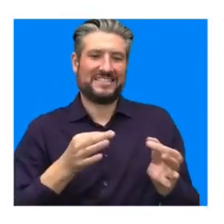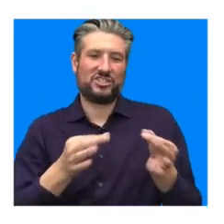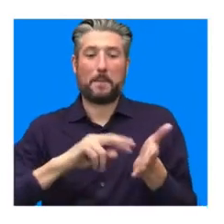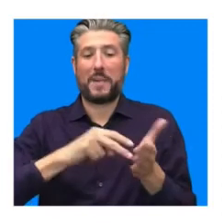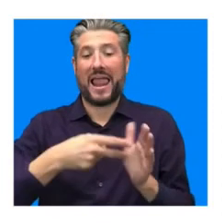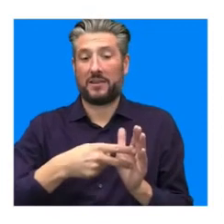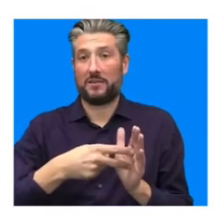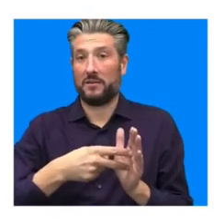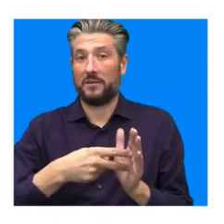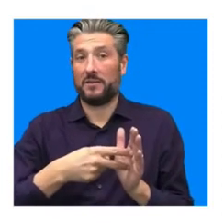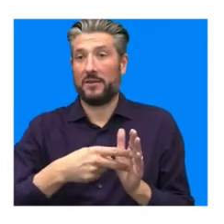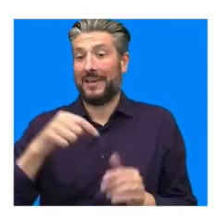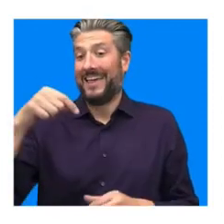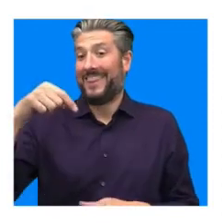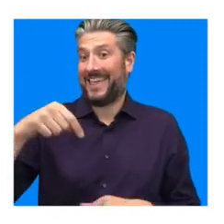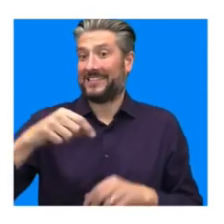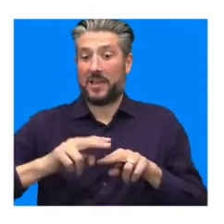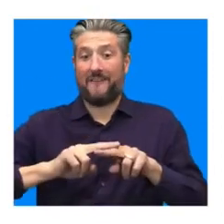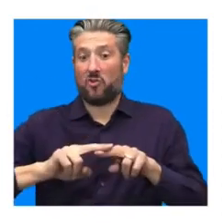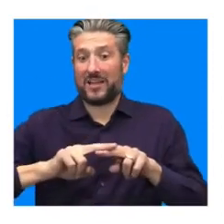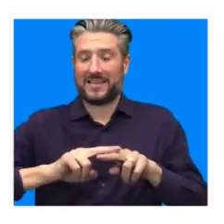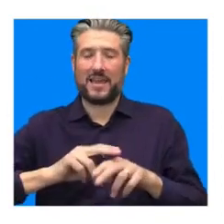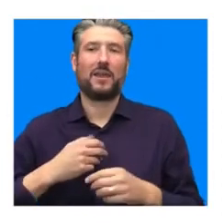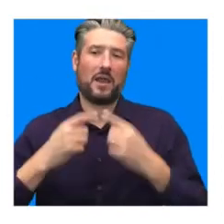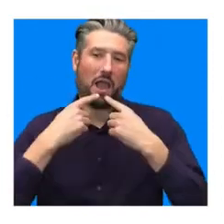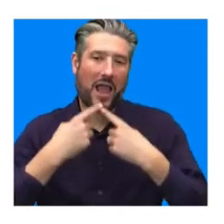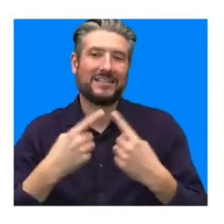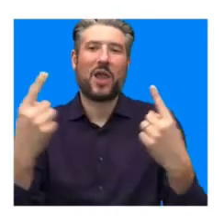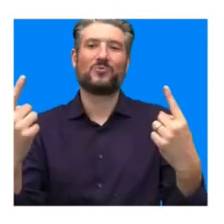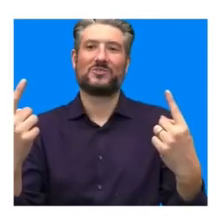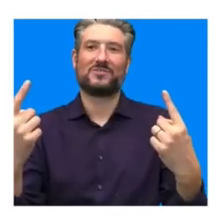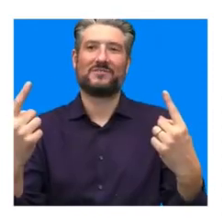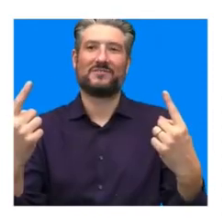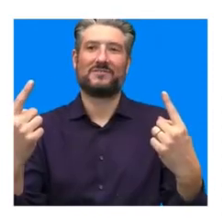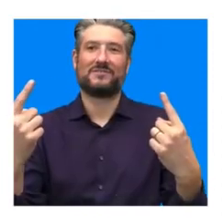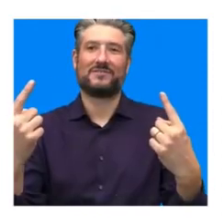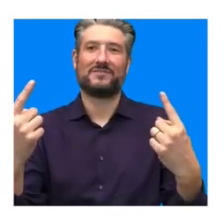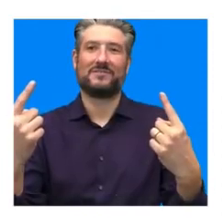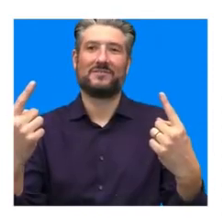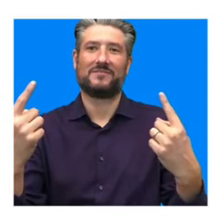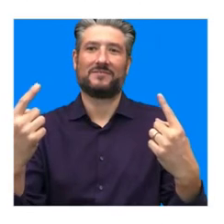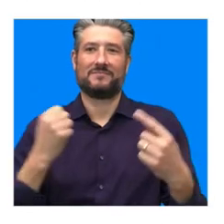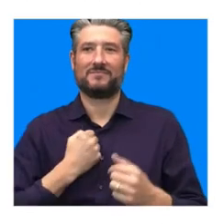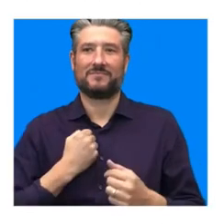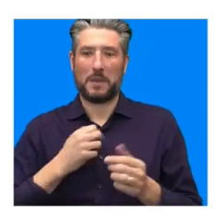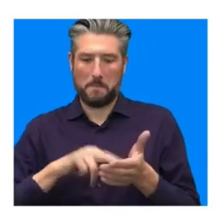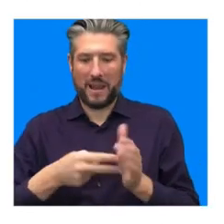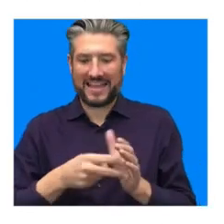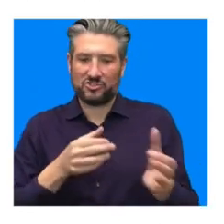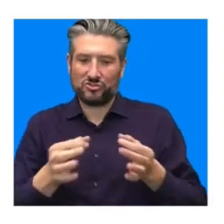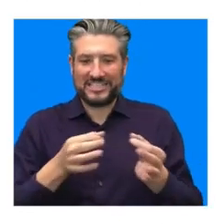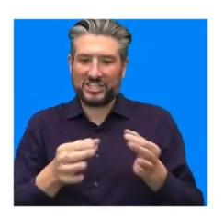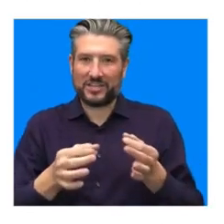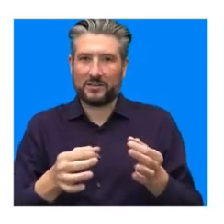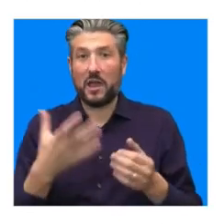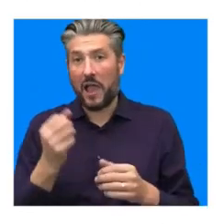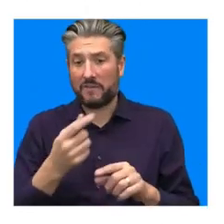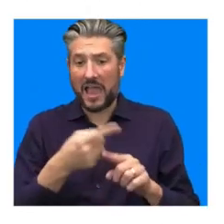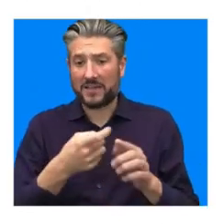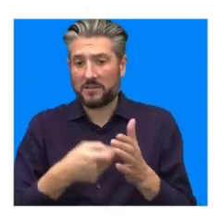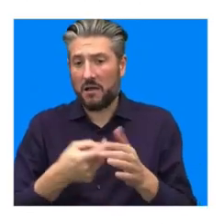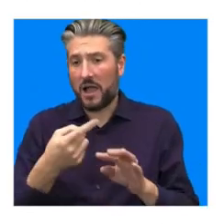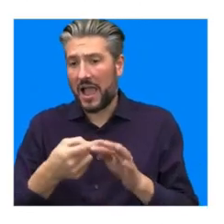Friday of this week. You're the first to know. The XR Access Initiative Strategic Plan